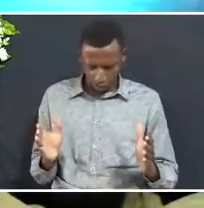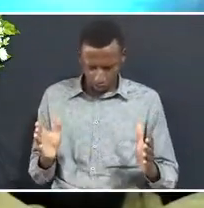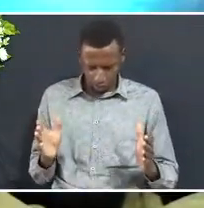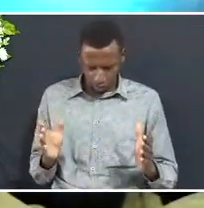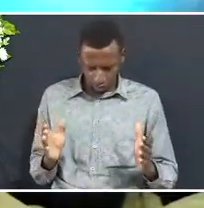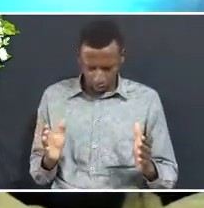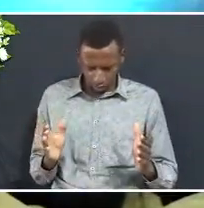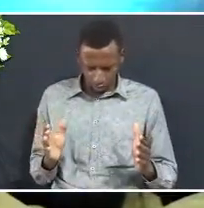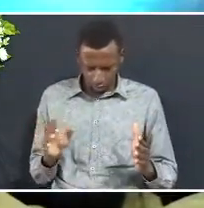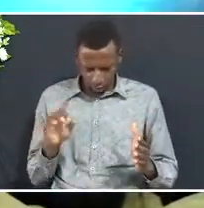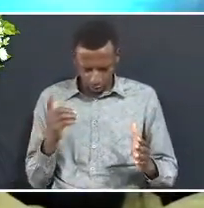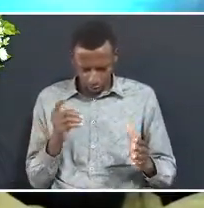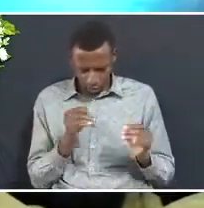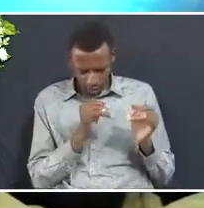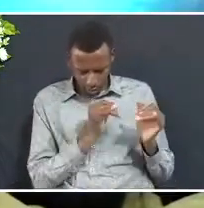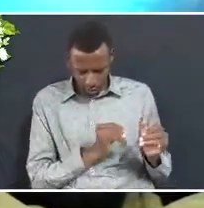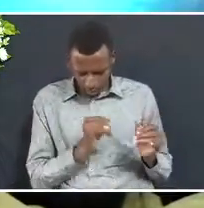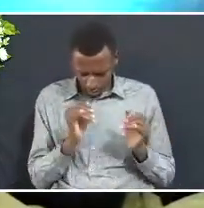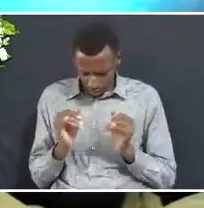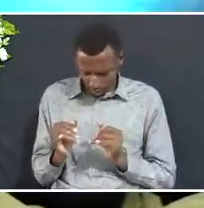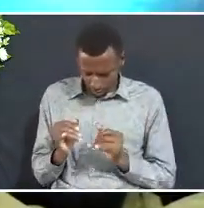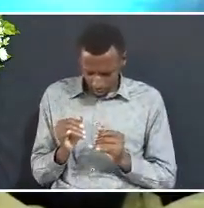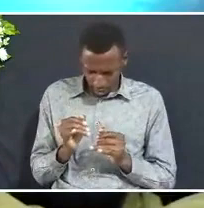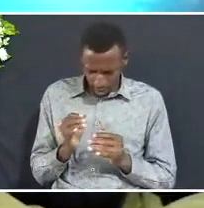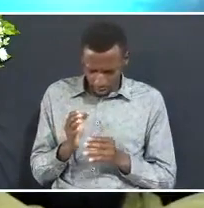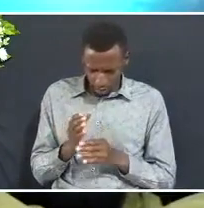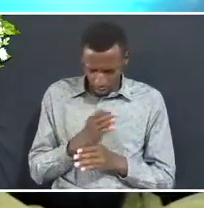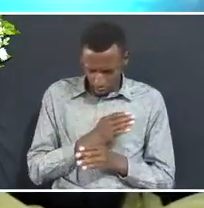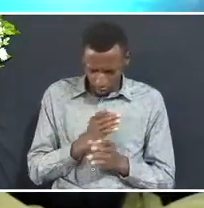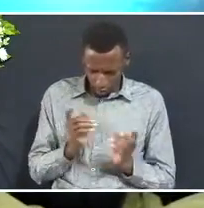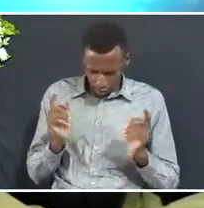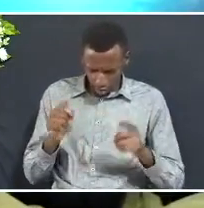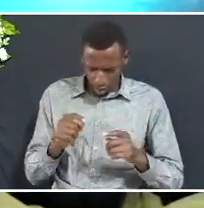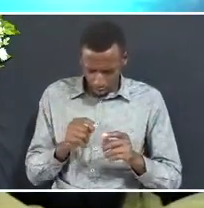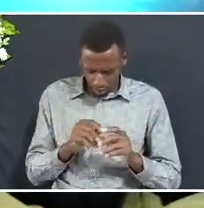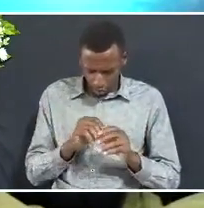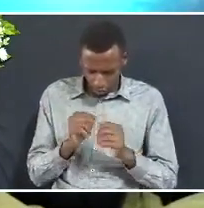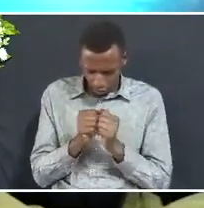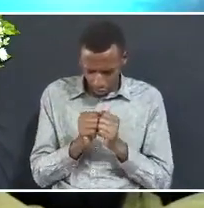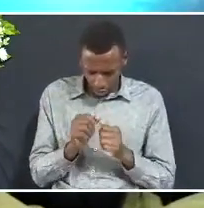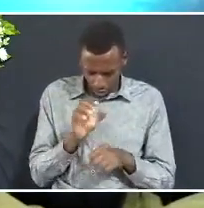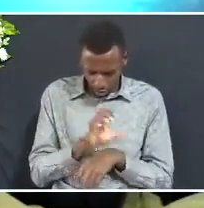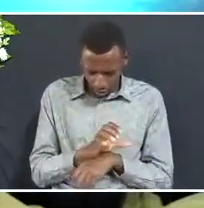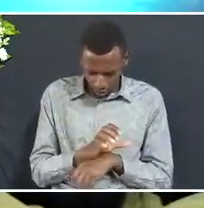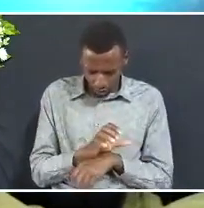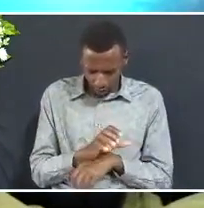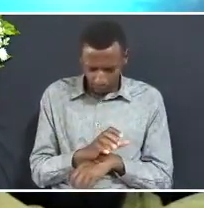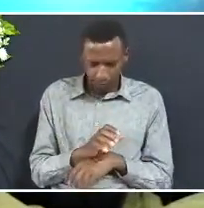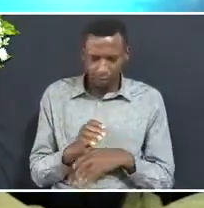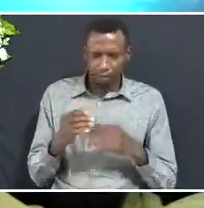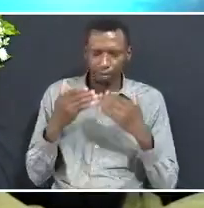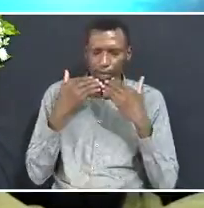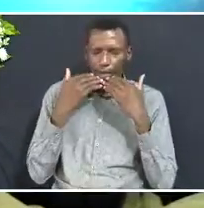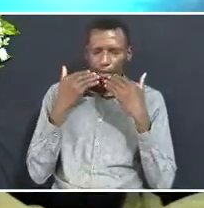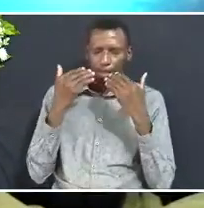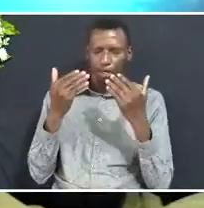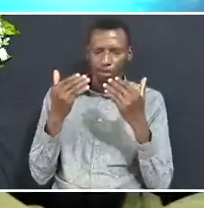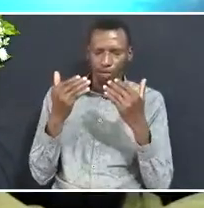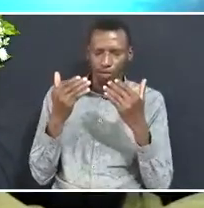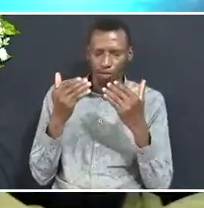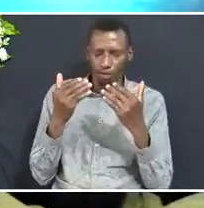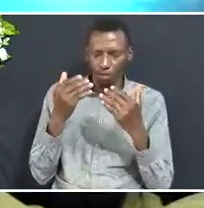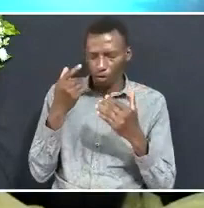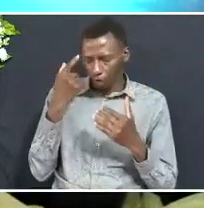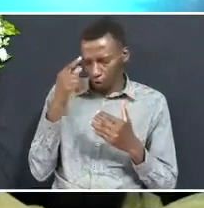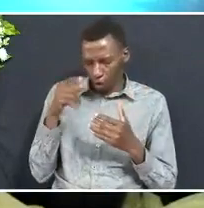revived as individuals before we are revived collectively as a church. We want to thank you for the privilege of being in your presence and for